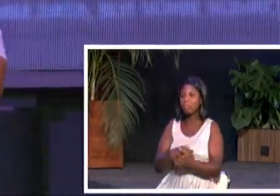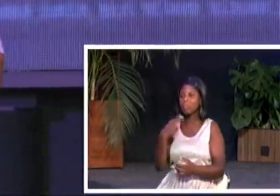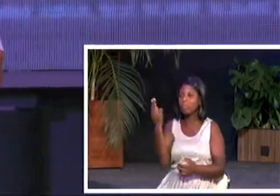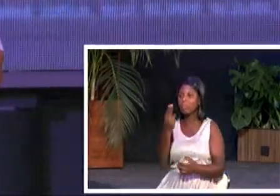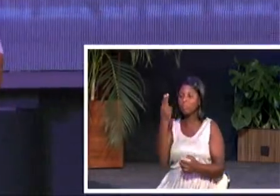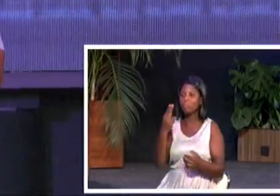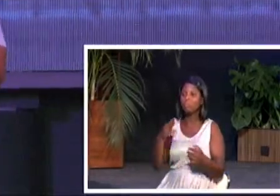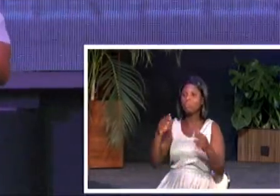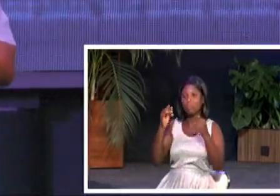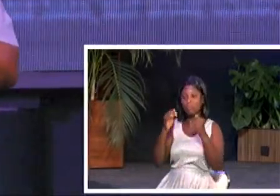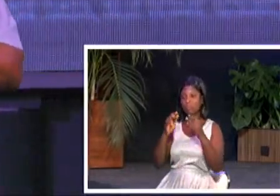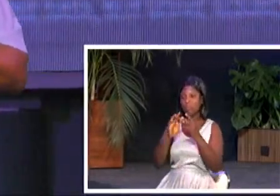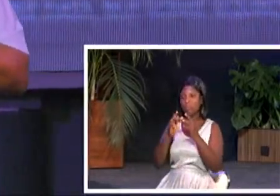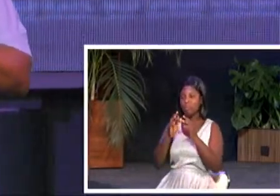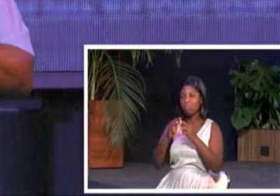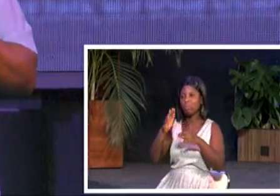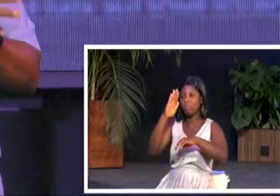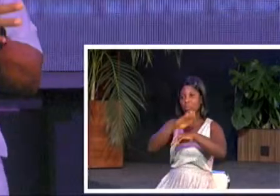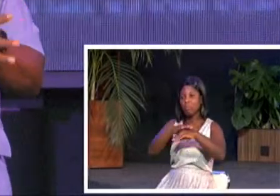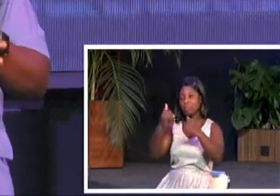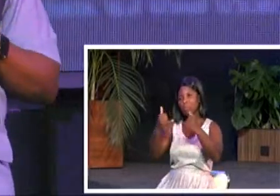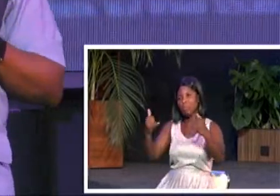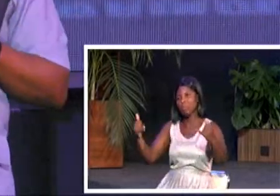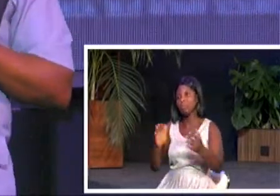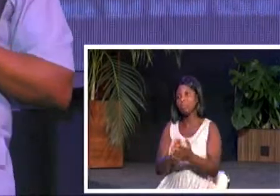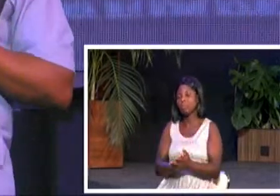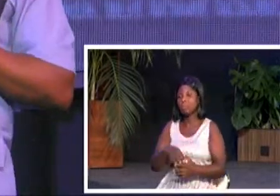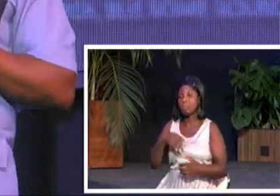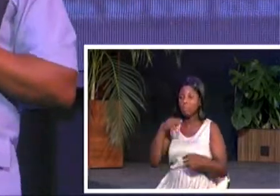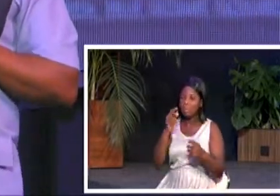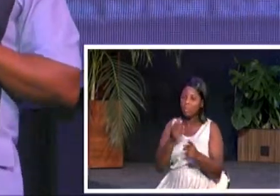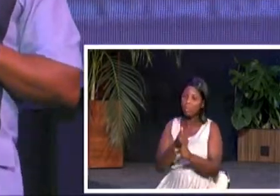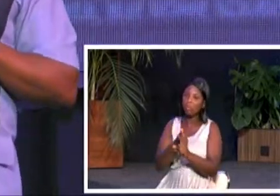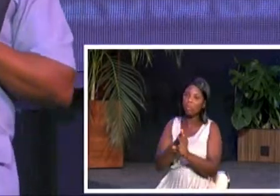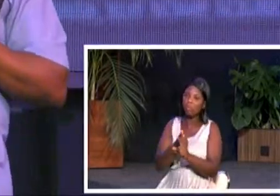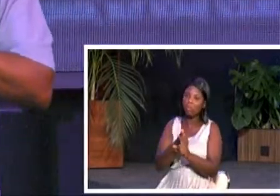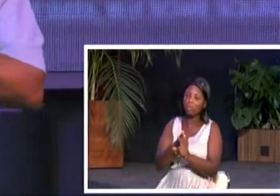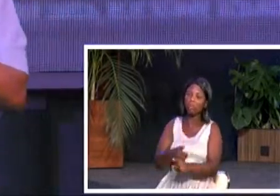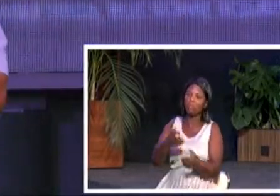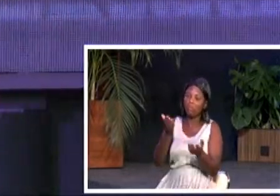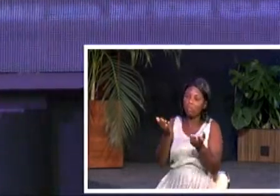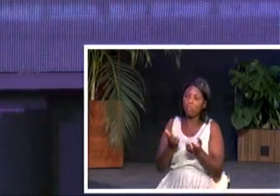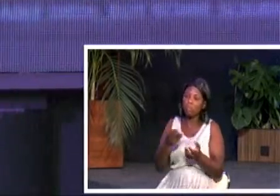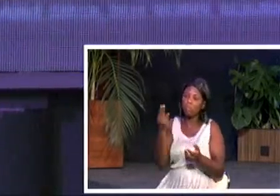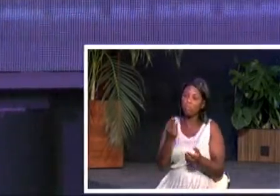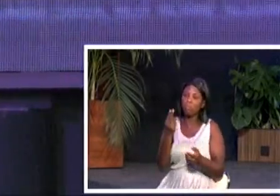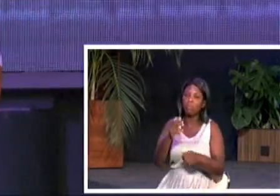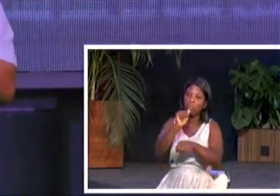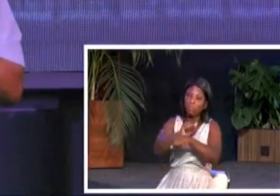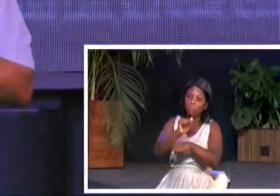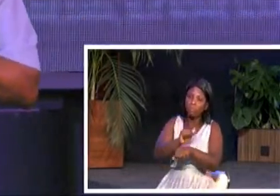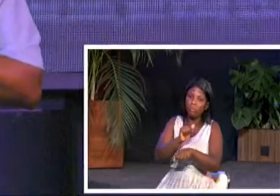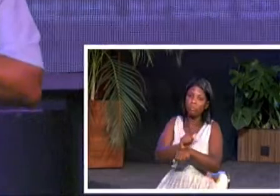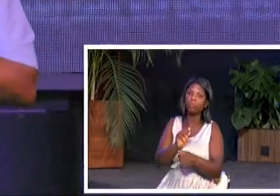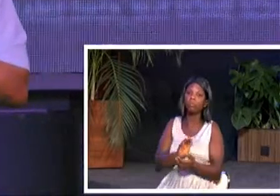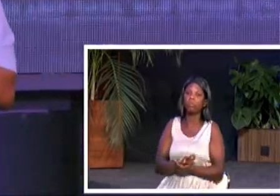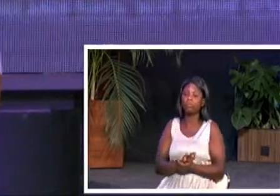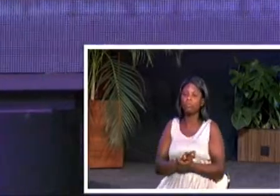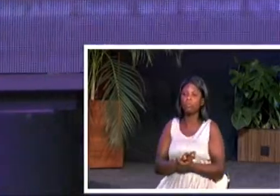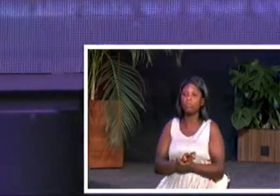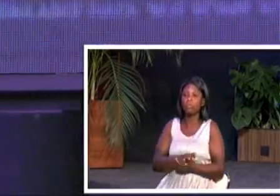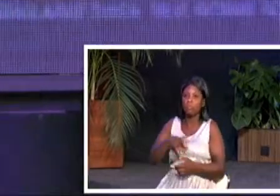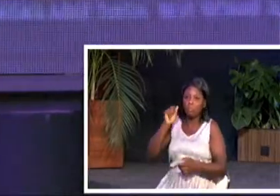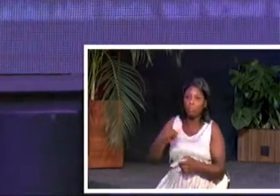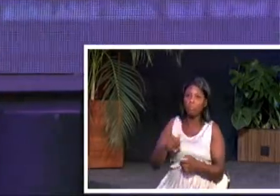want jobs, at least you are guaranteed that you are going to serve 68% of the population of